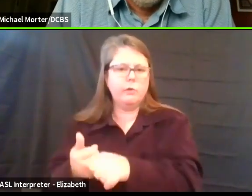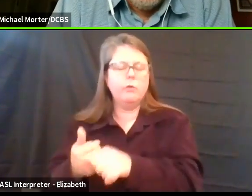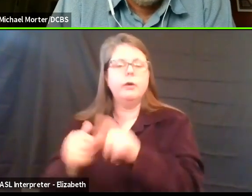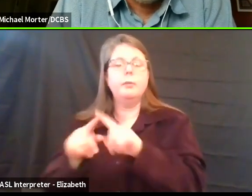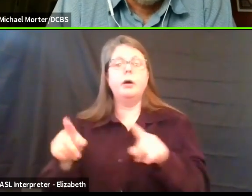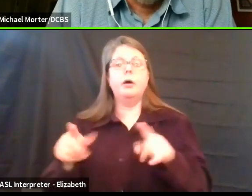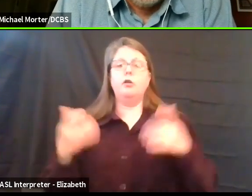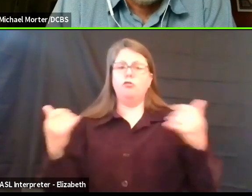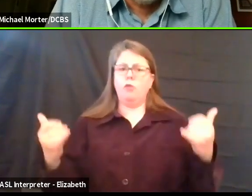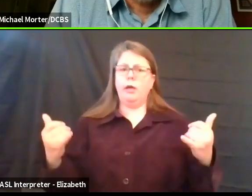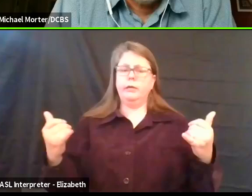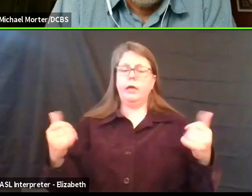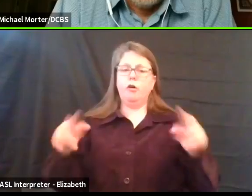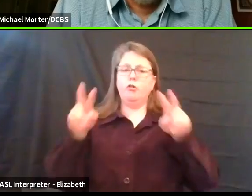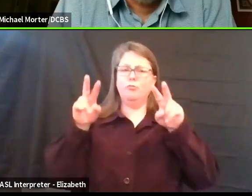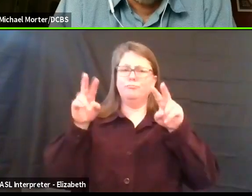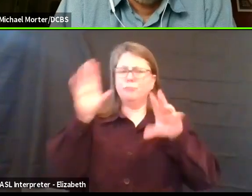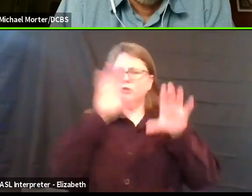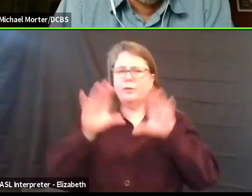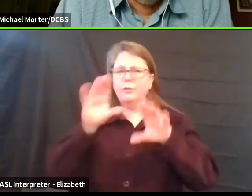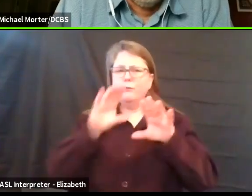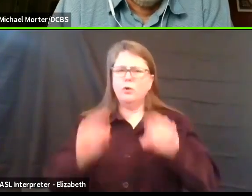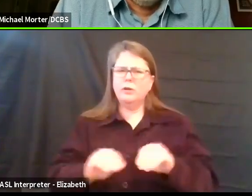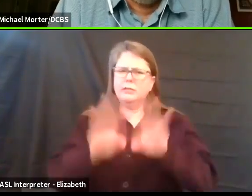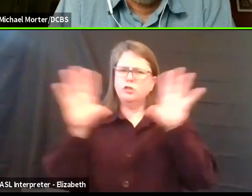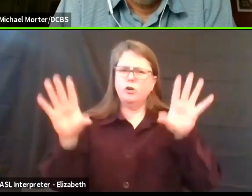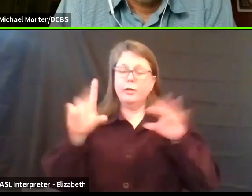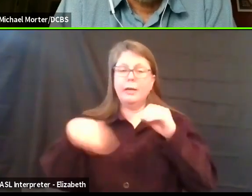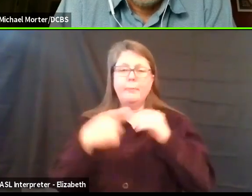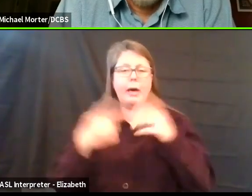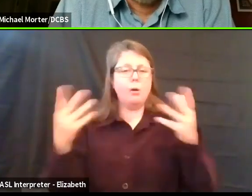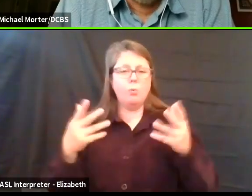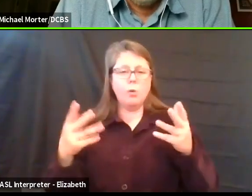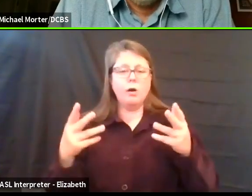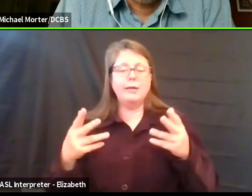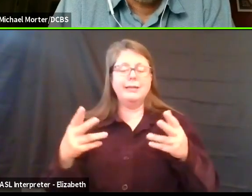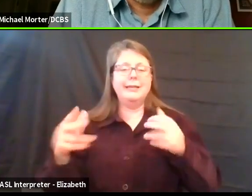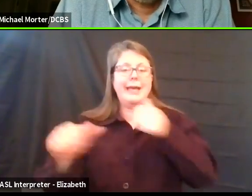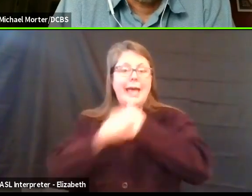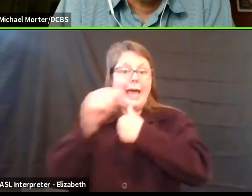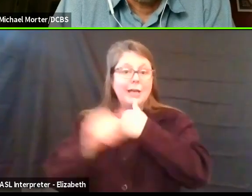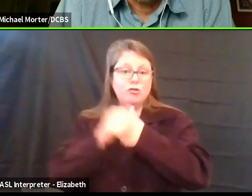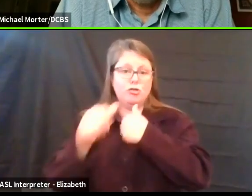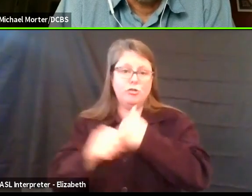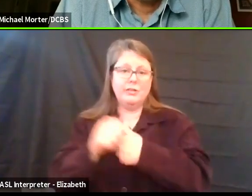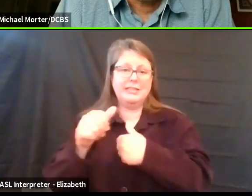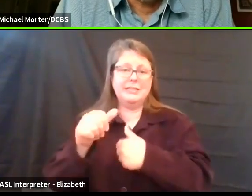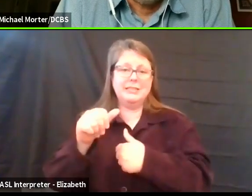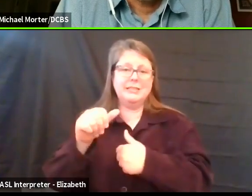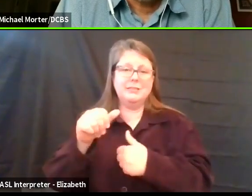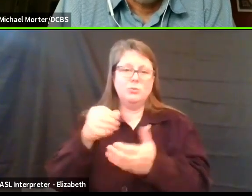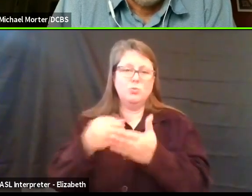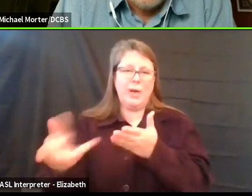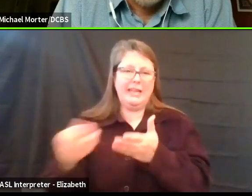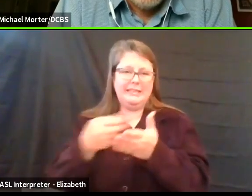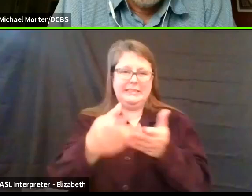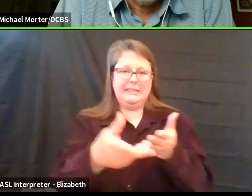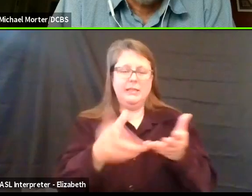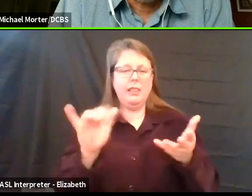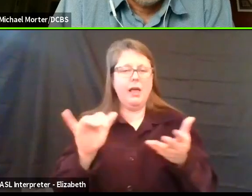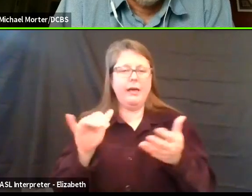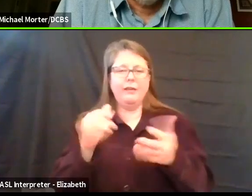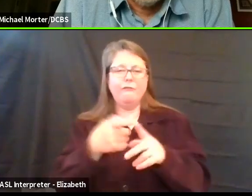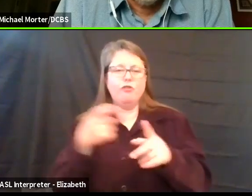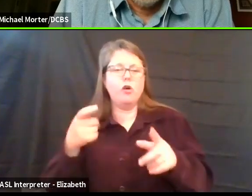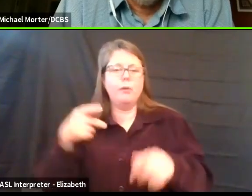around household hazardous waste. So if folks have, if there's certain items like propane tanks